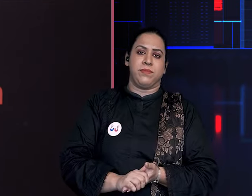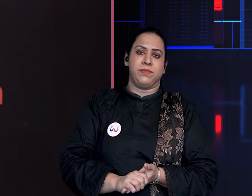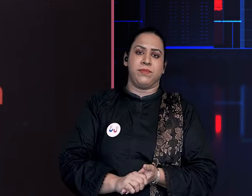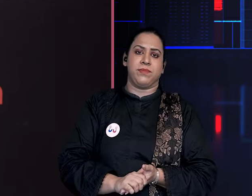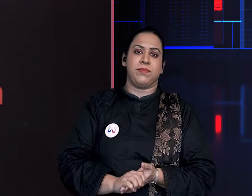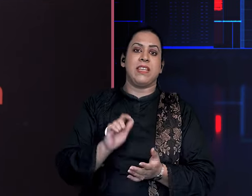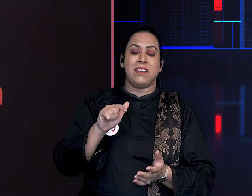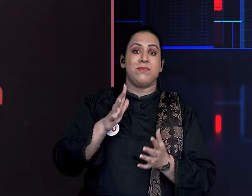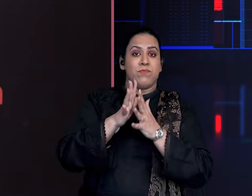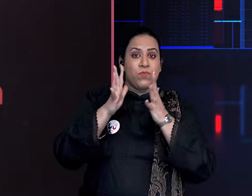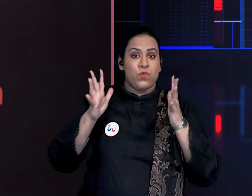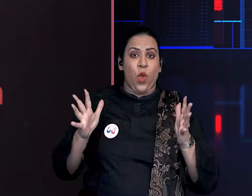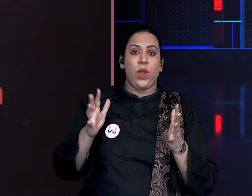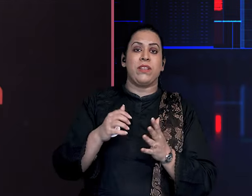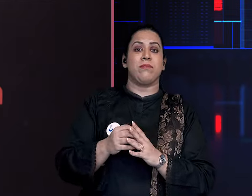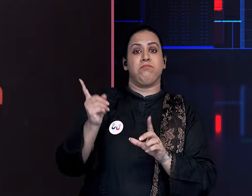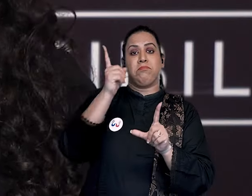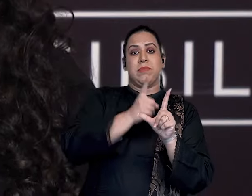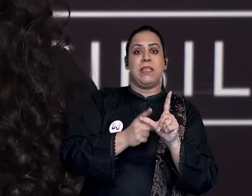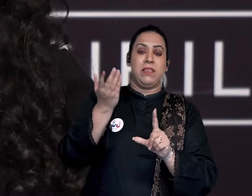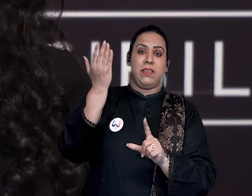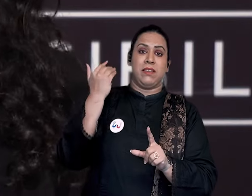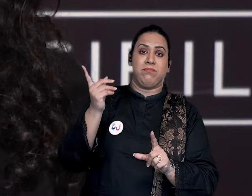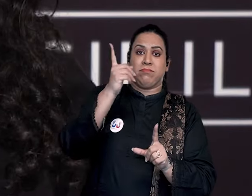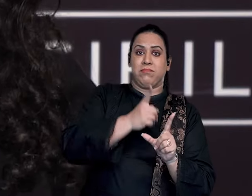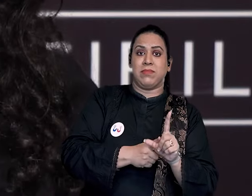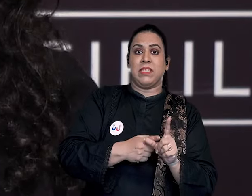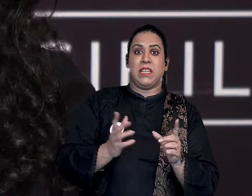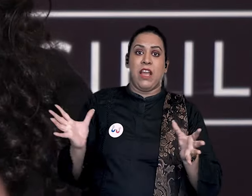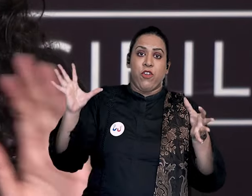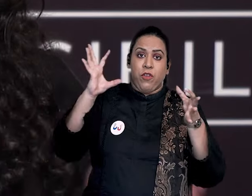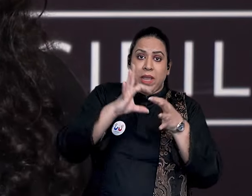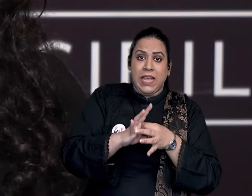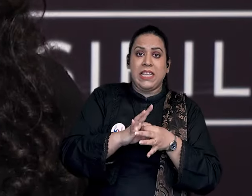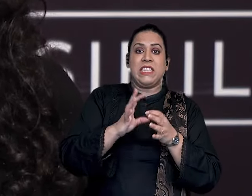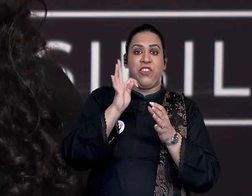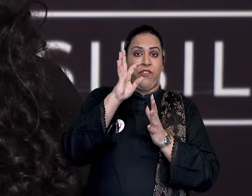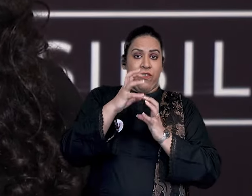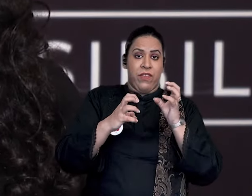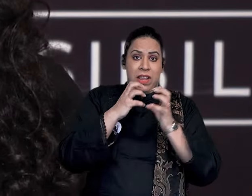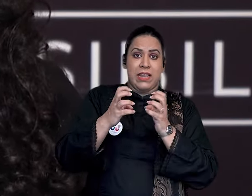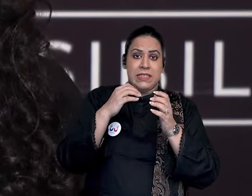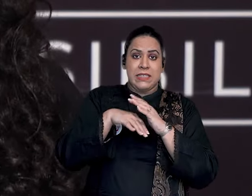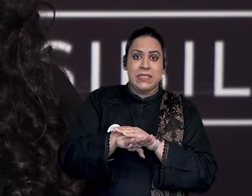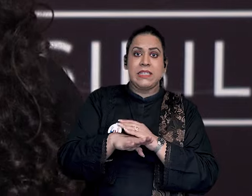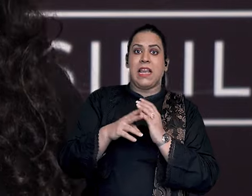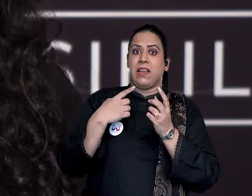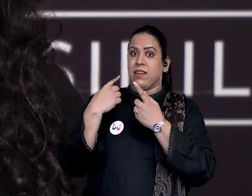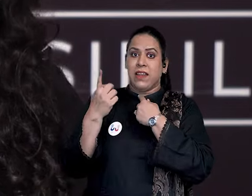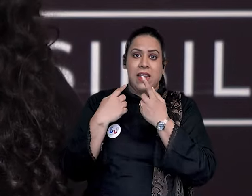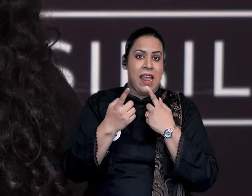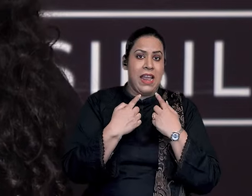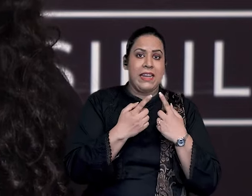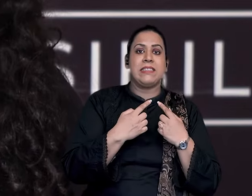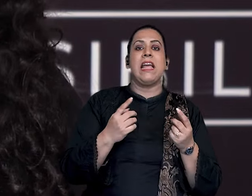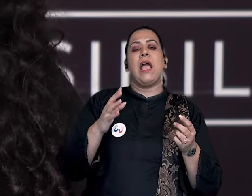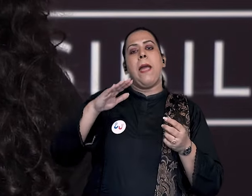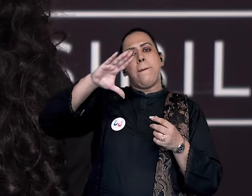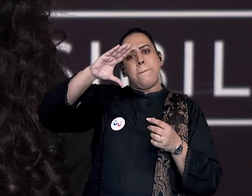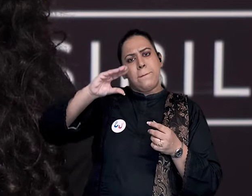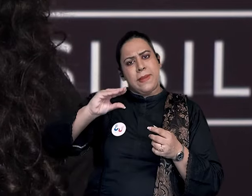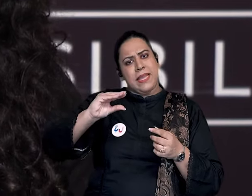organizer, felt that there's a need for the artists and creative people and the industry to come together to make and build something